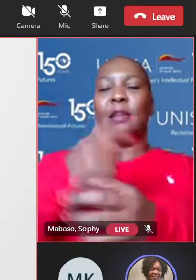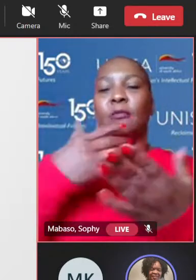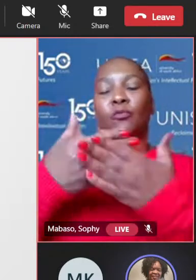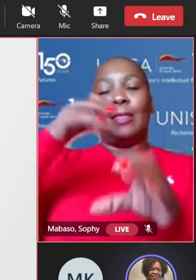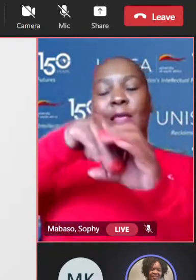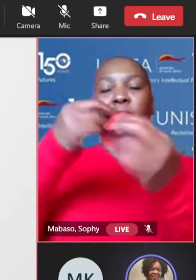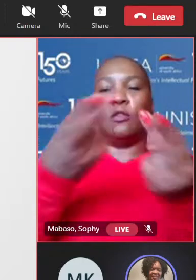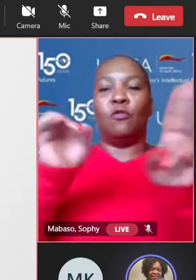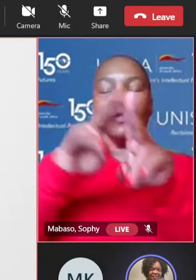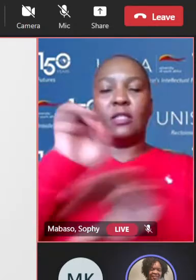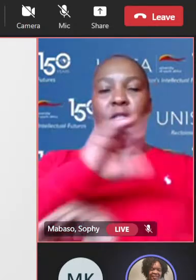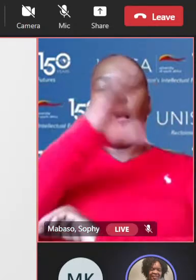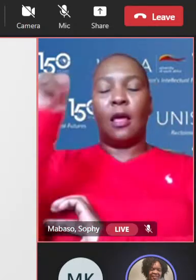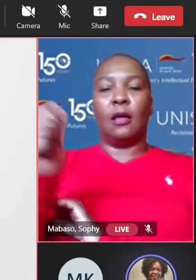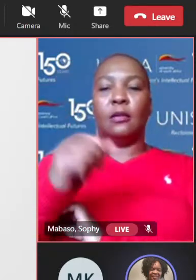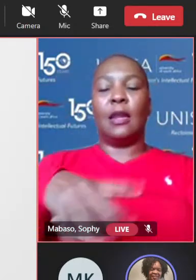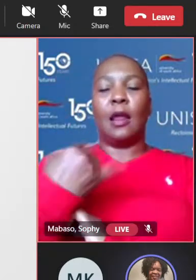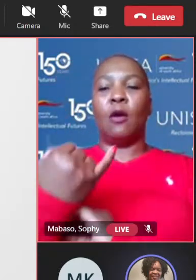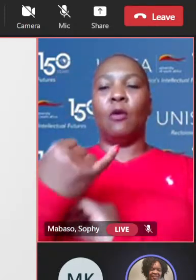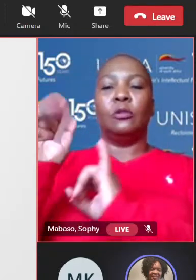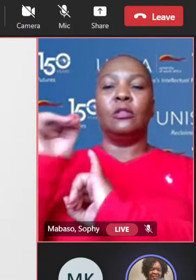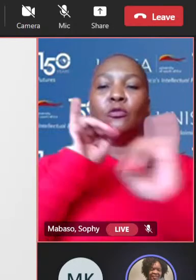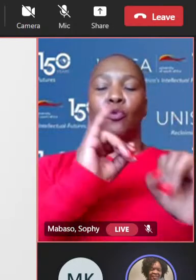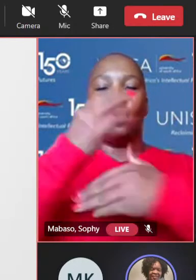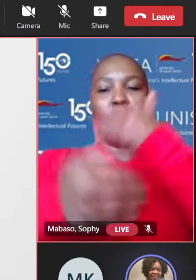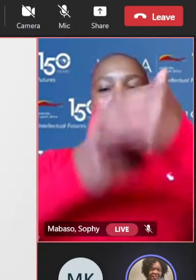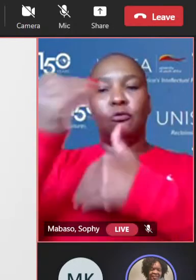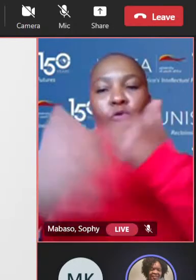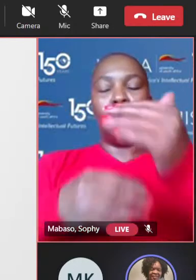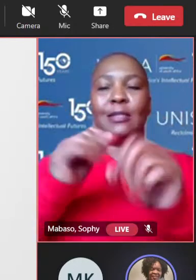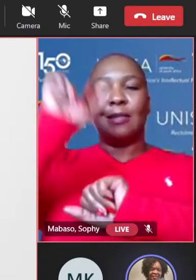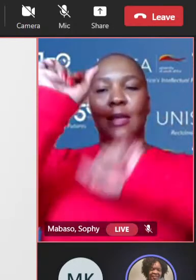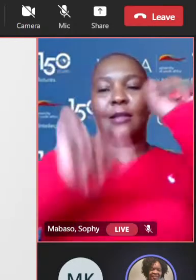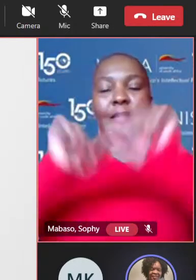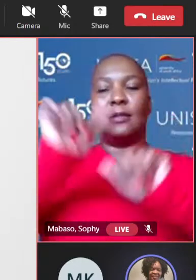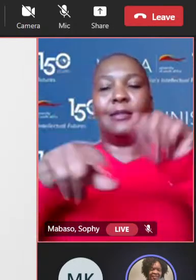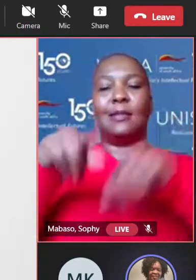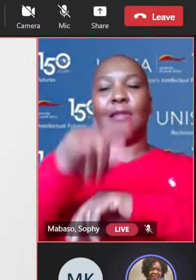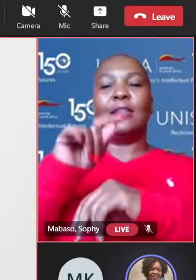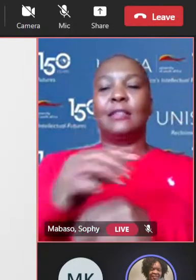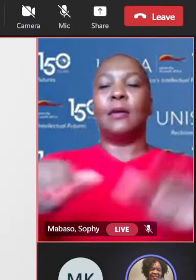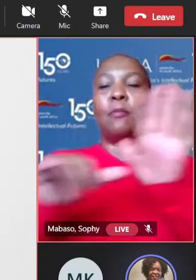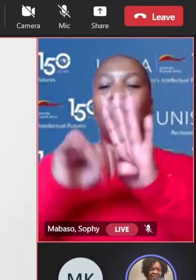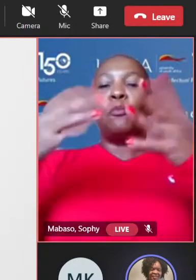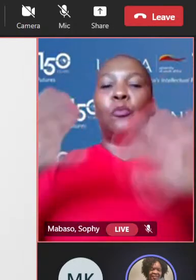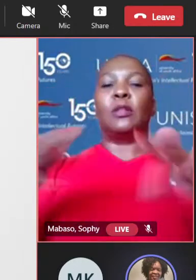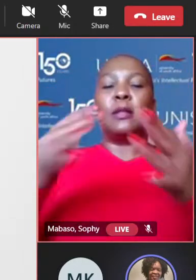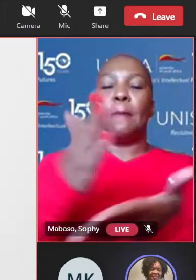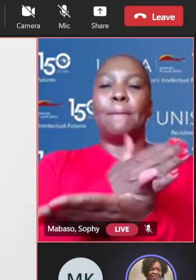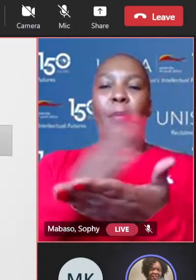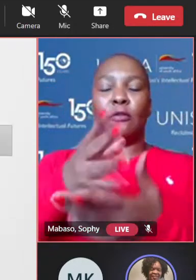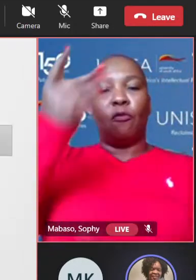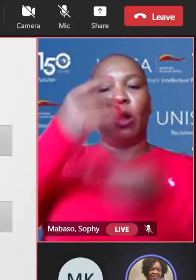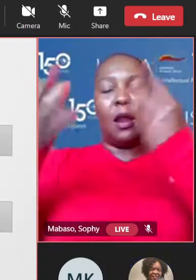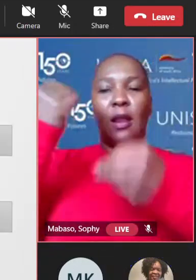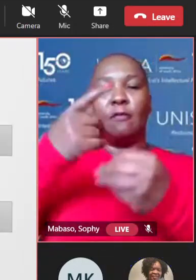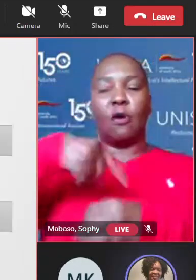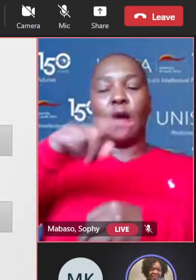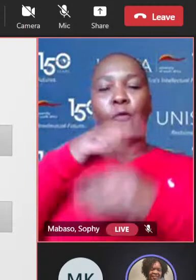recently introduced continuous assessment, which is a very important part of learning for our students.